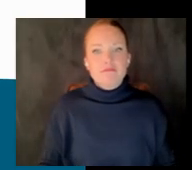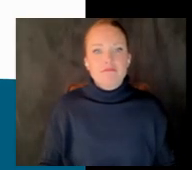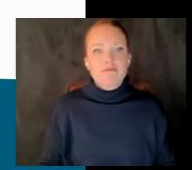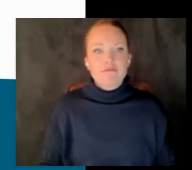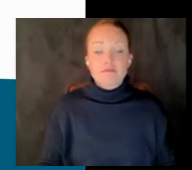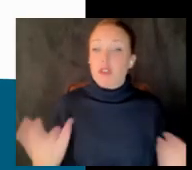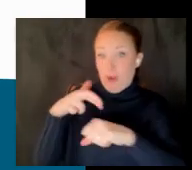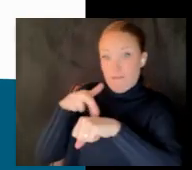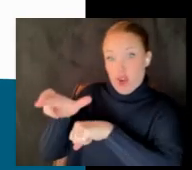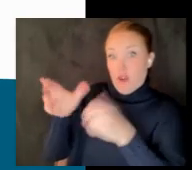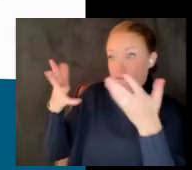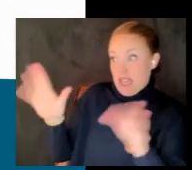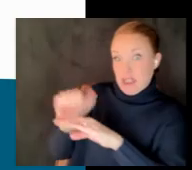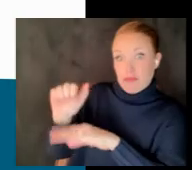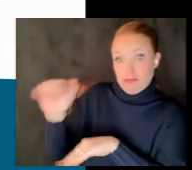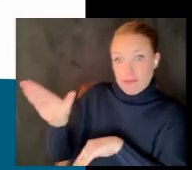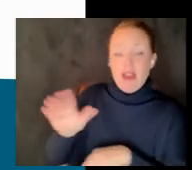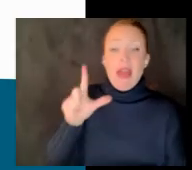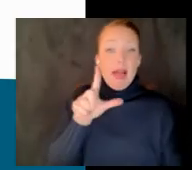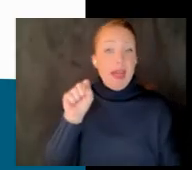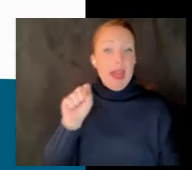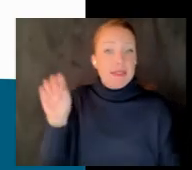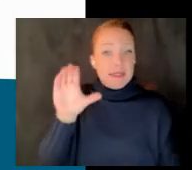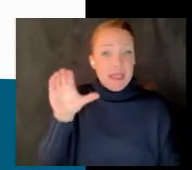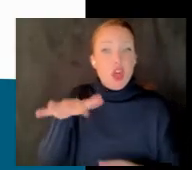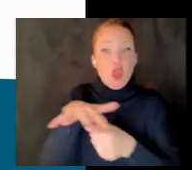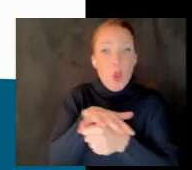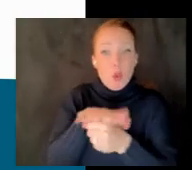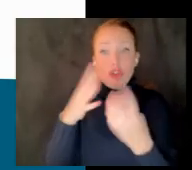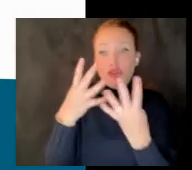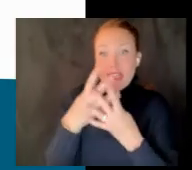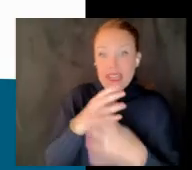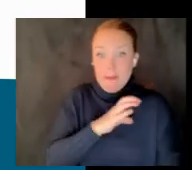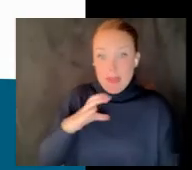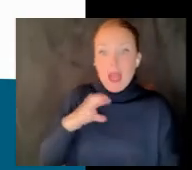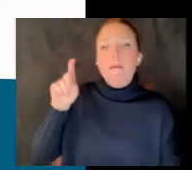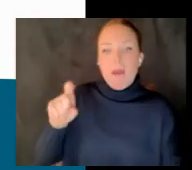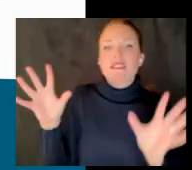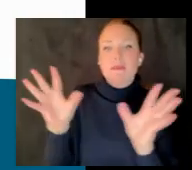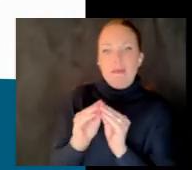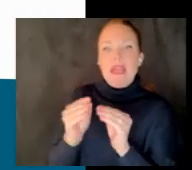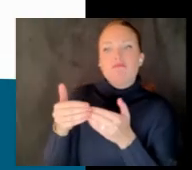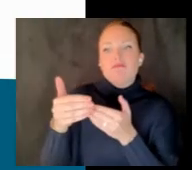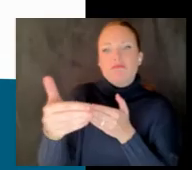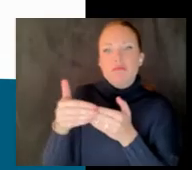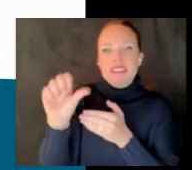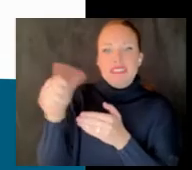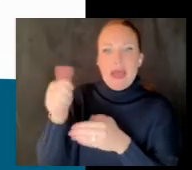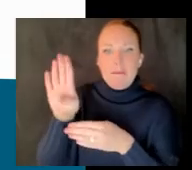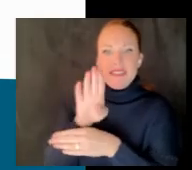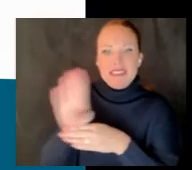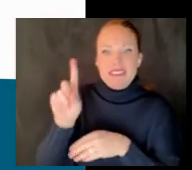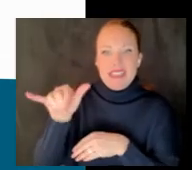Following a referral, the local screening committee, or LSC, must convene within 10 business days to review the referral